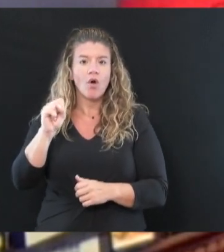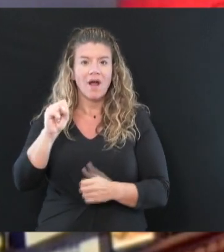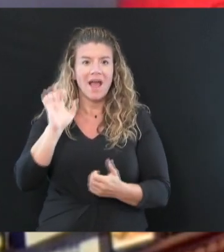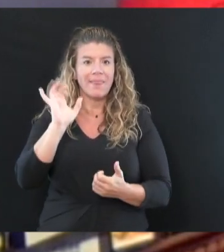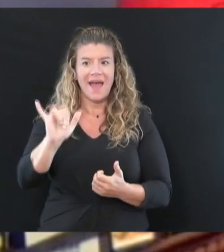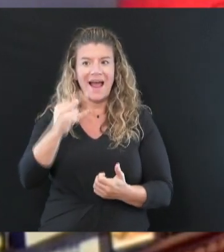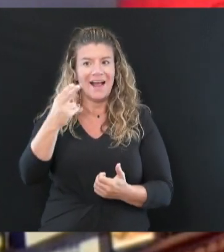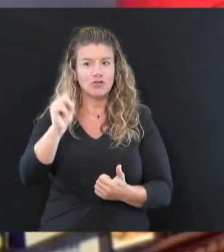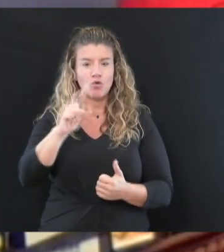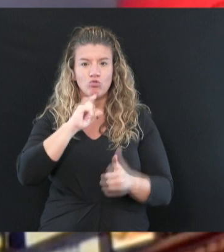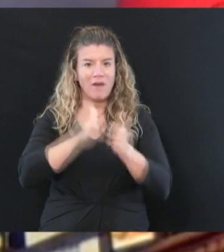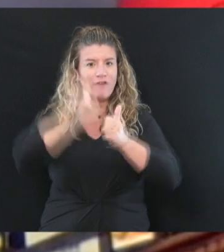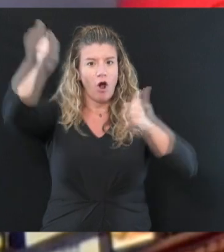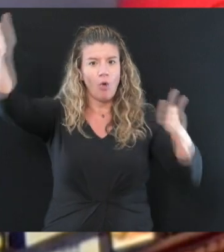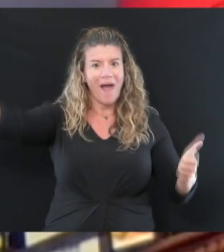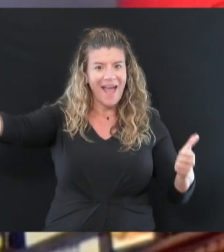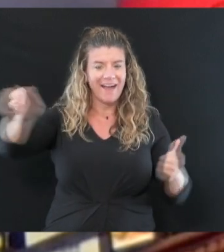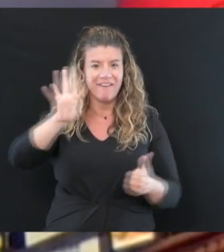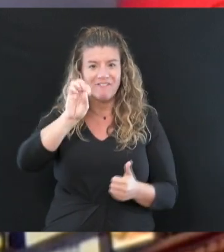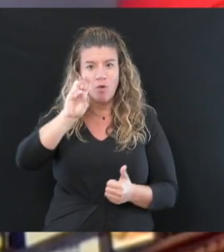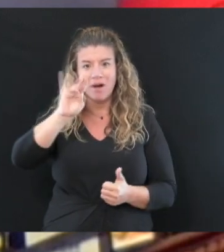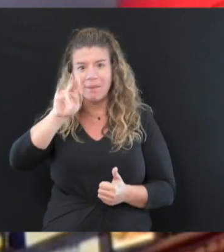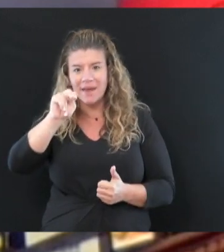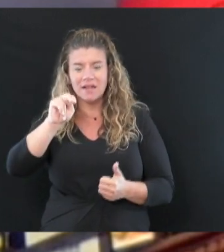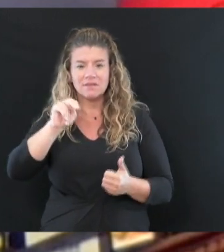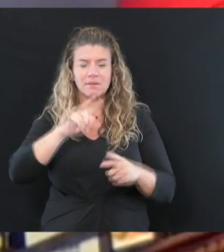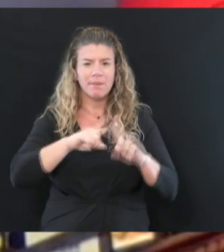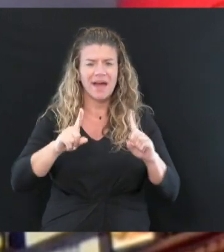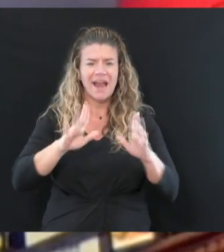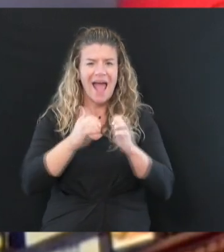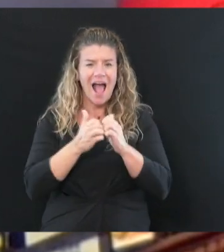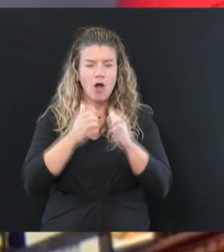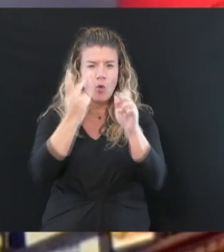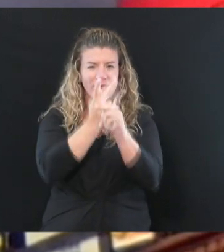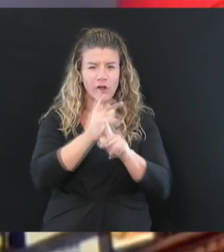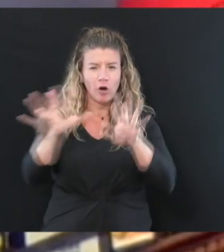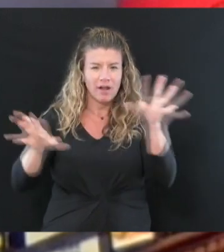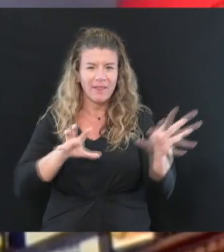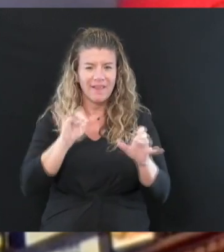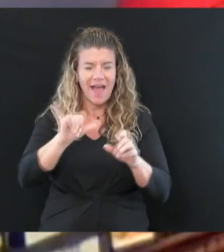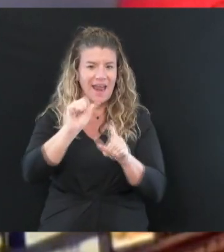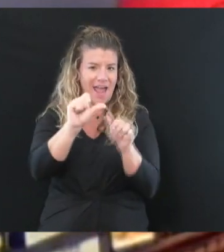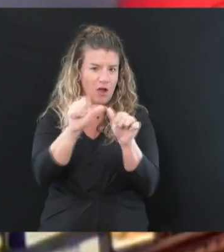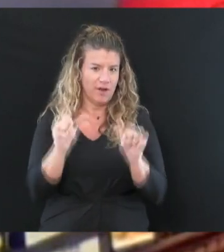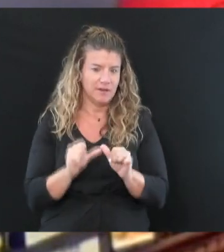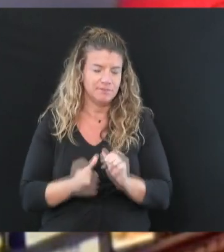away? It's more than that, but I'll let you just work from there. Thanks.